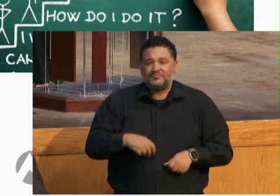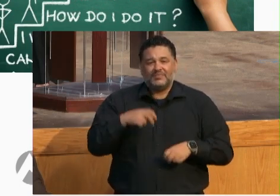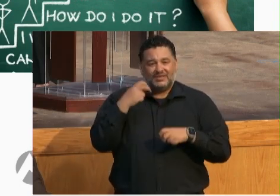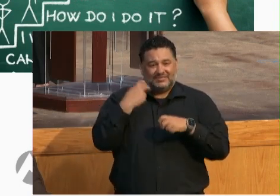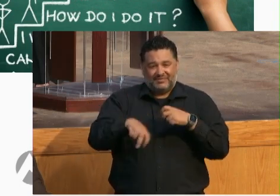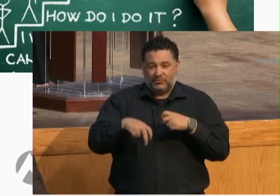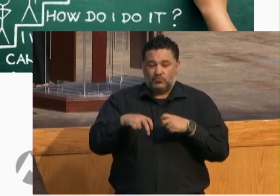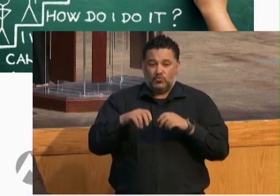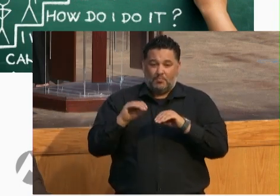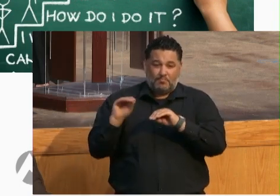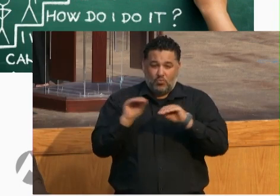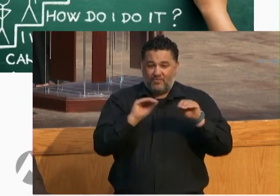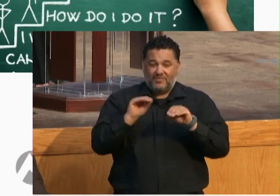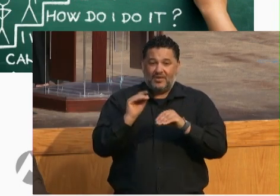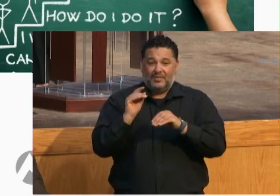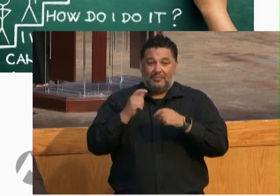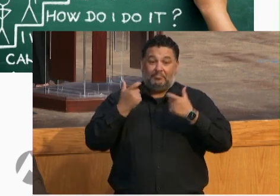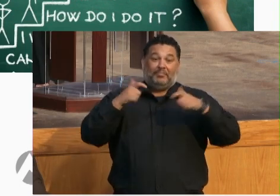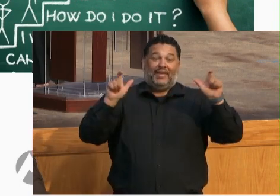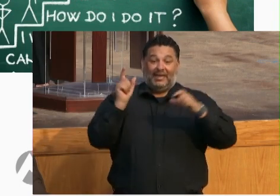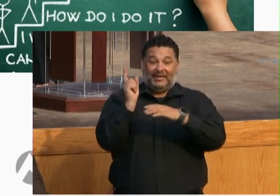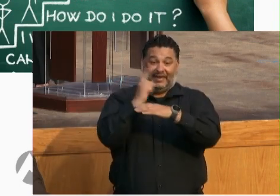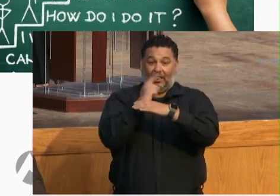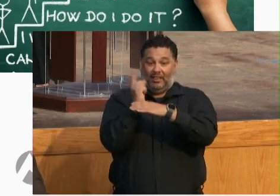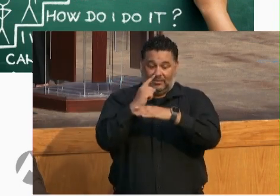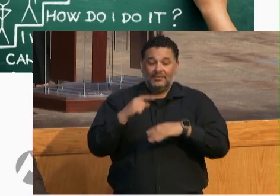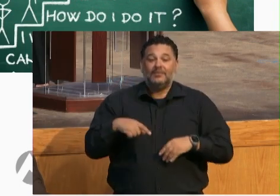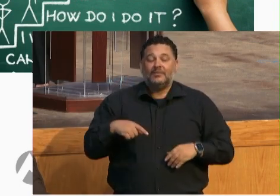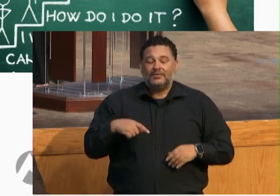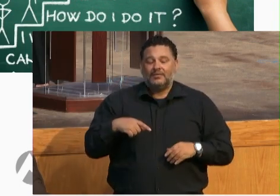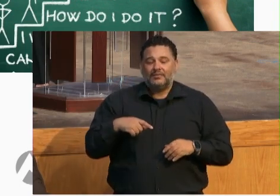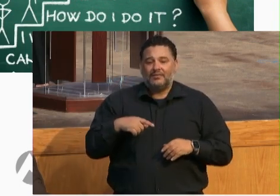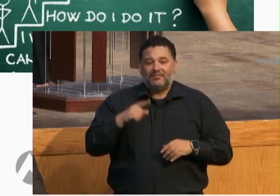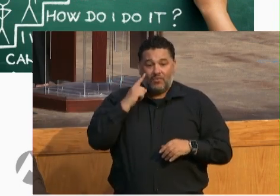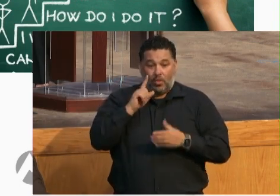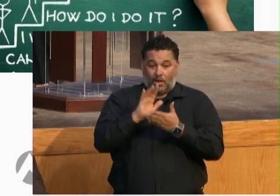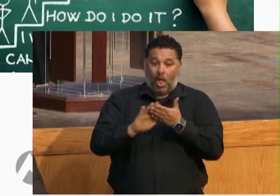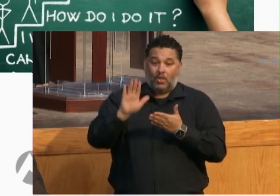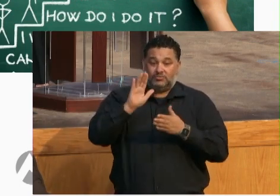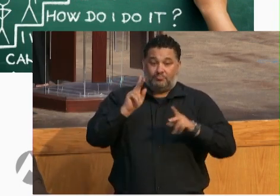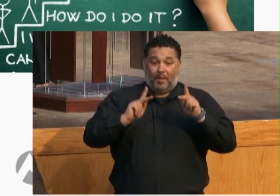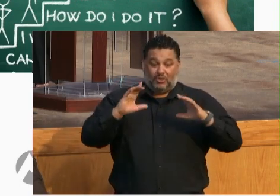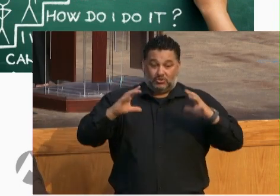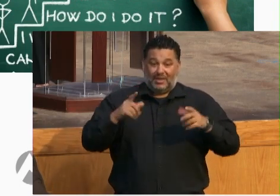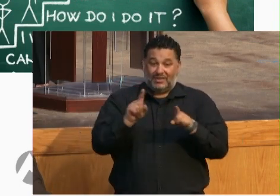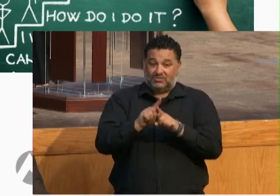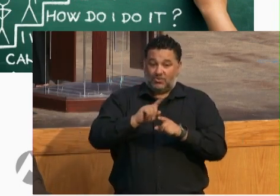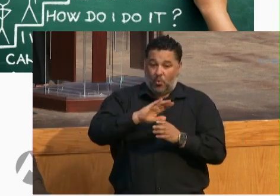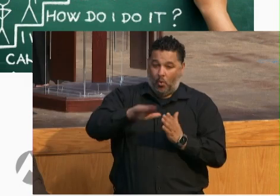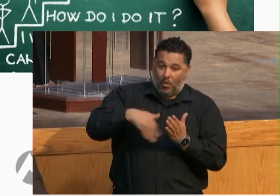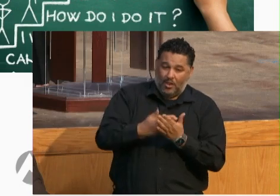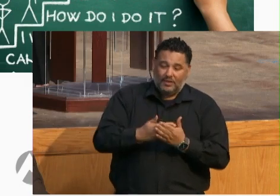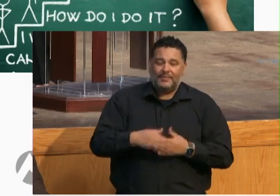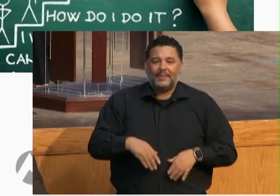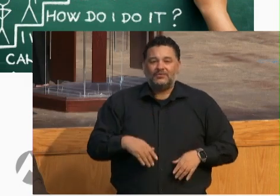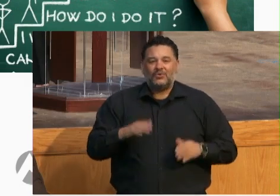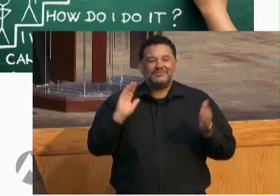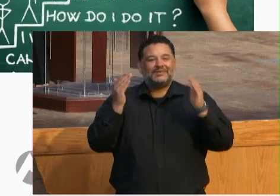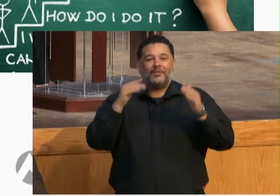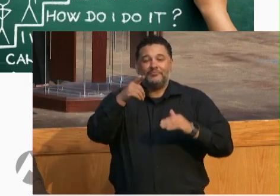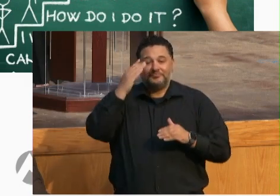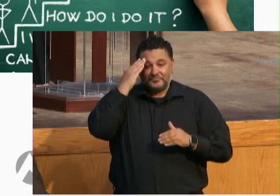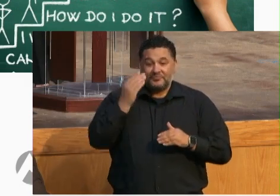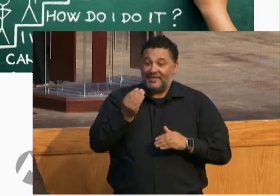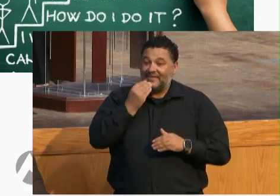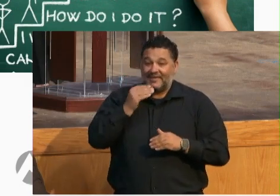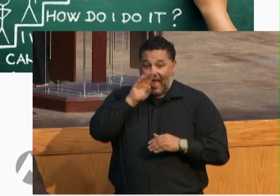big needle for our college population as a whole. And so, it's the analogy of how do you eat an elephant one